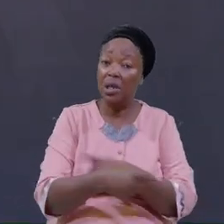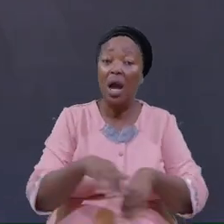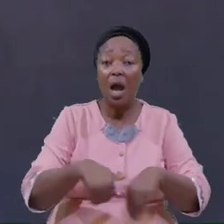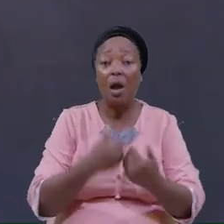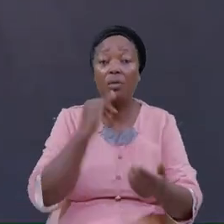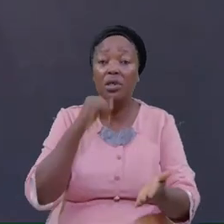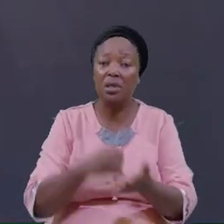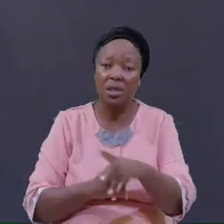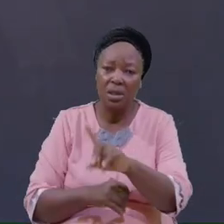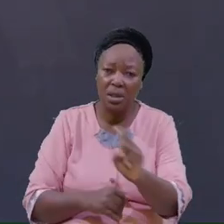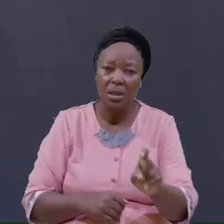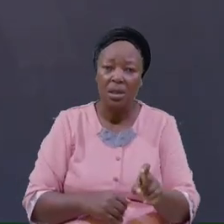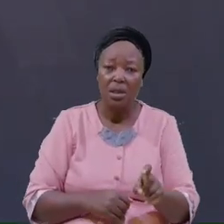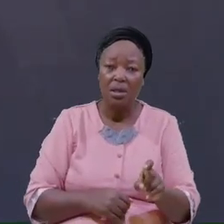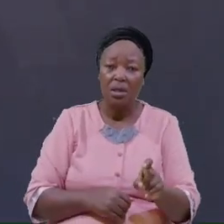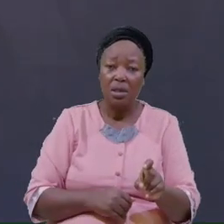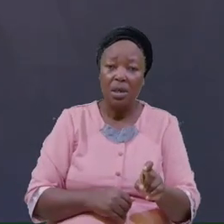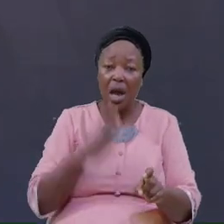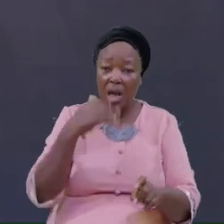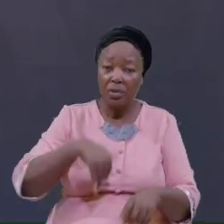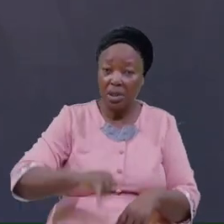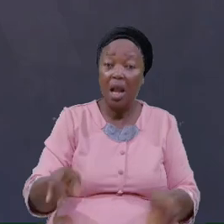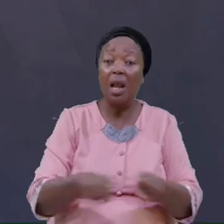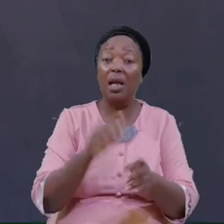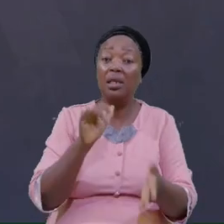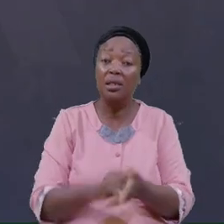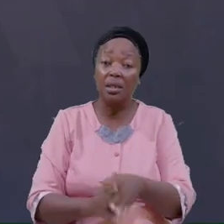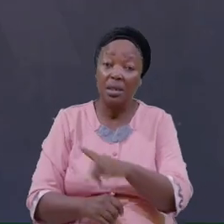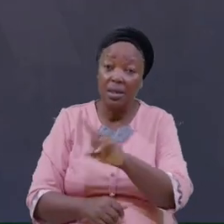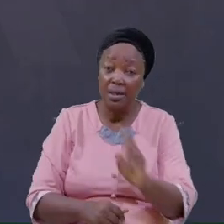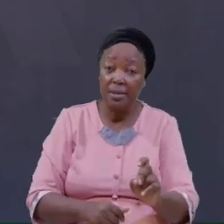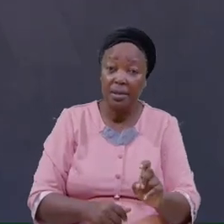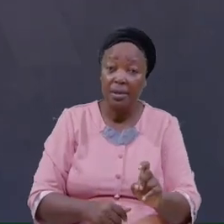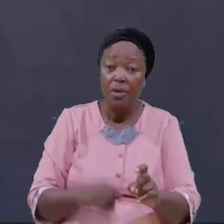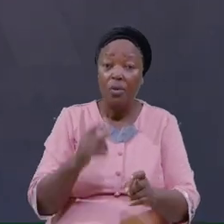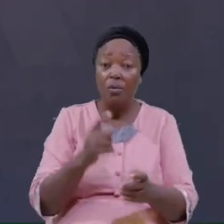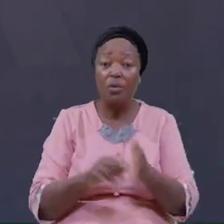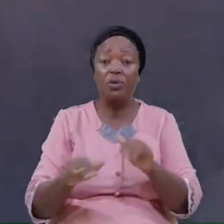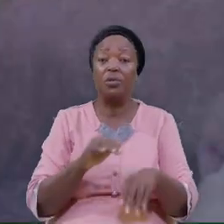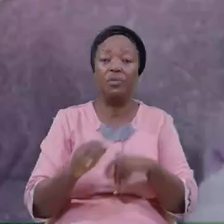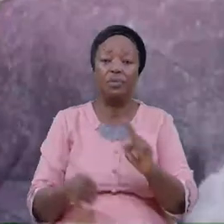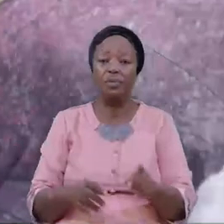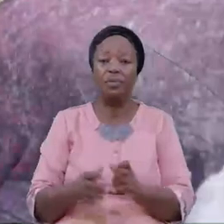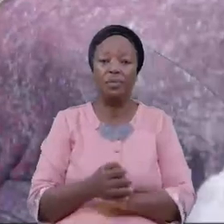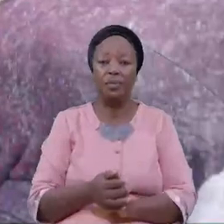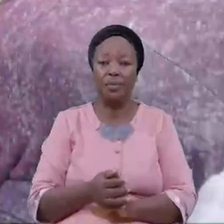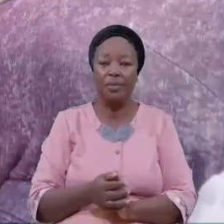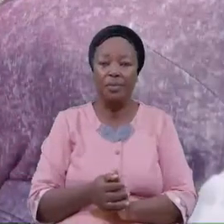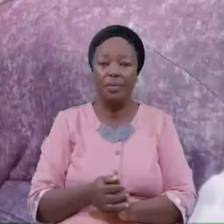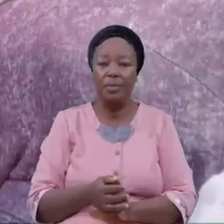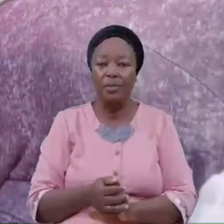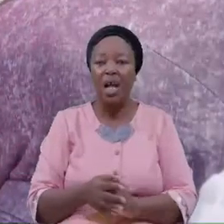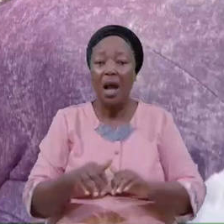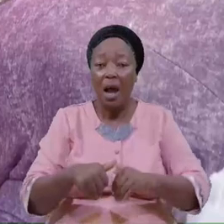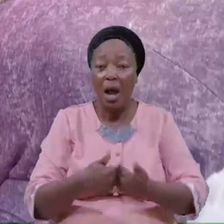comment you see husband and wife having a rift, what do you do? Entre mari et femme, quand il y a des discussions, how qu'est-ce do se passe? You counsel